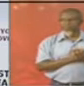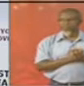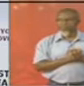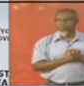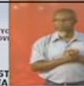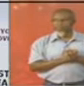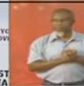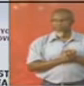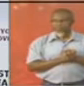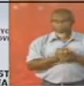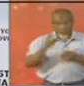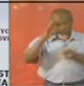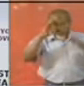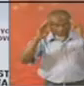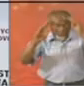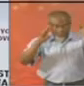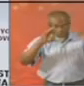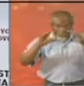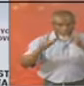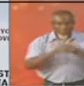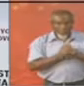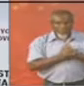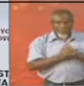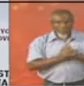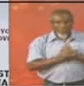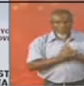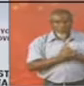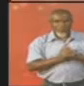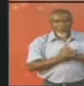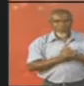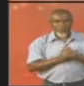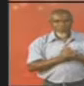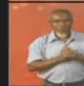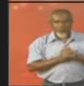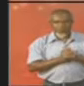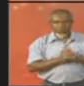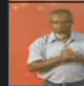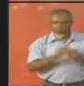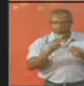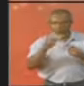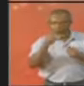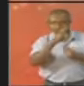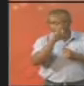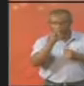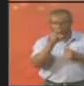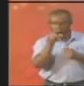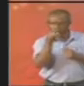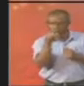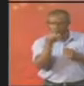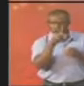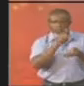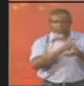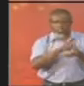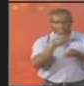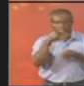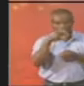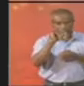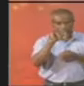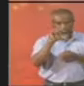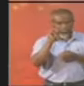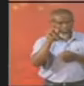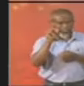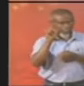Hi, good morning. Priya Bihari, azpnews.com. My first question to Dr. Hines is basically a follow-up